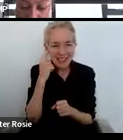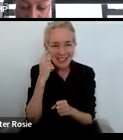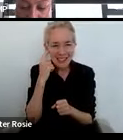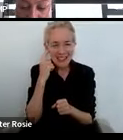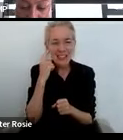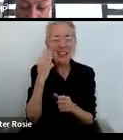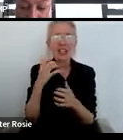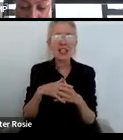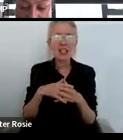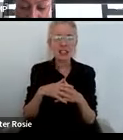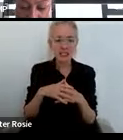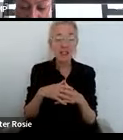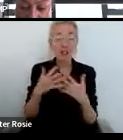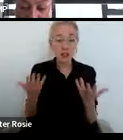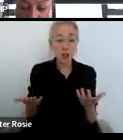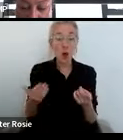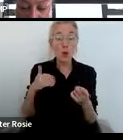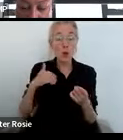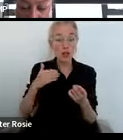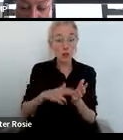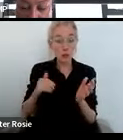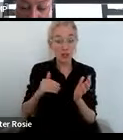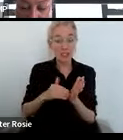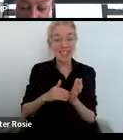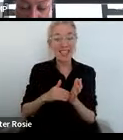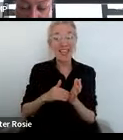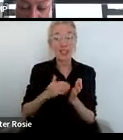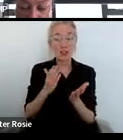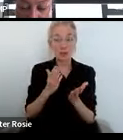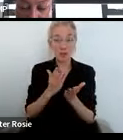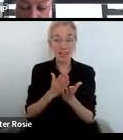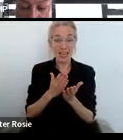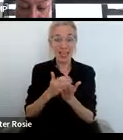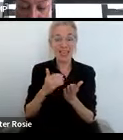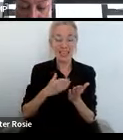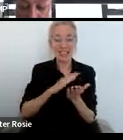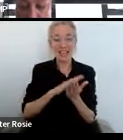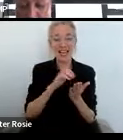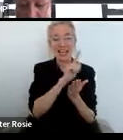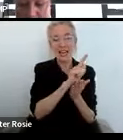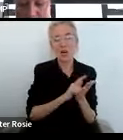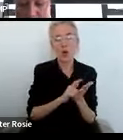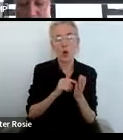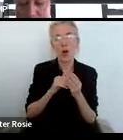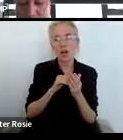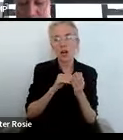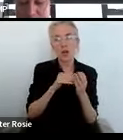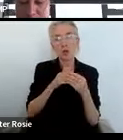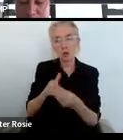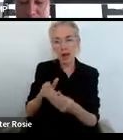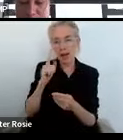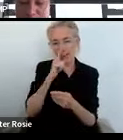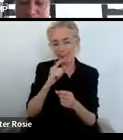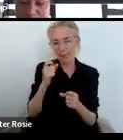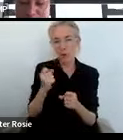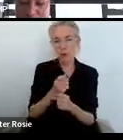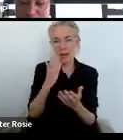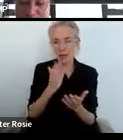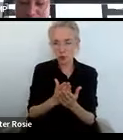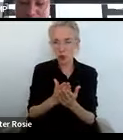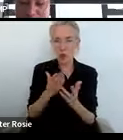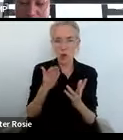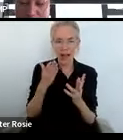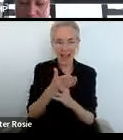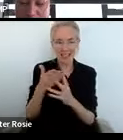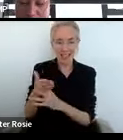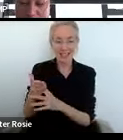basis and to change, New Zealand to the way that we want it to be. I'm wearing a number of different hats today. I'm the